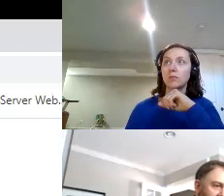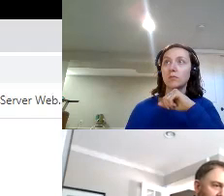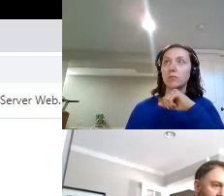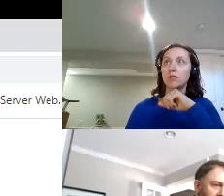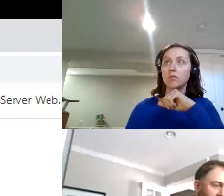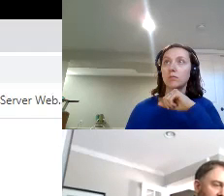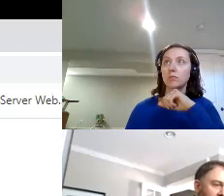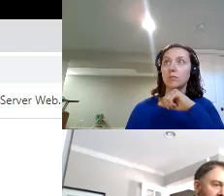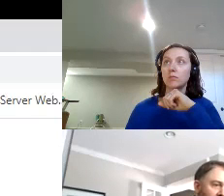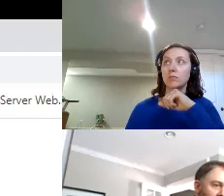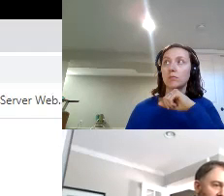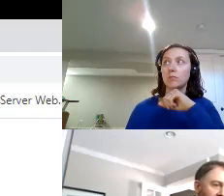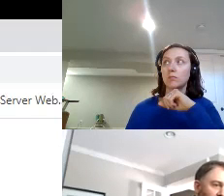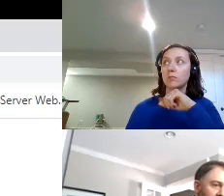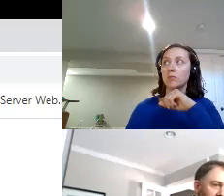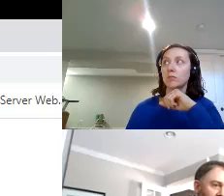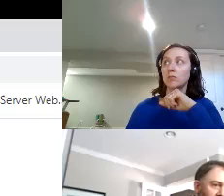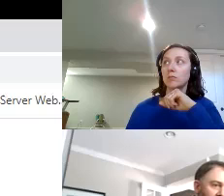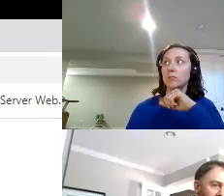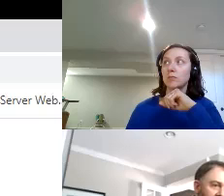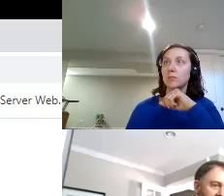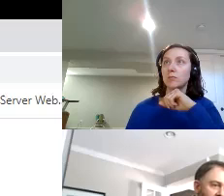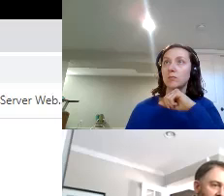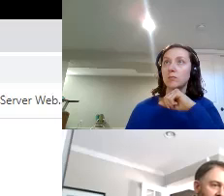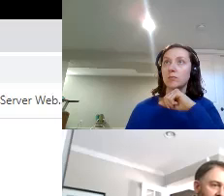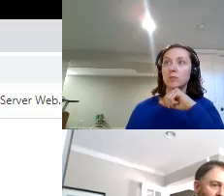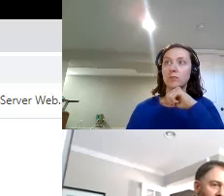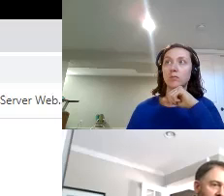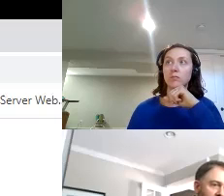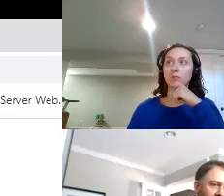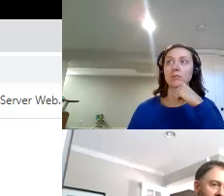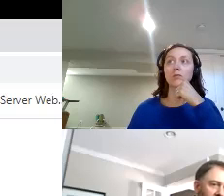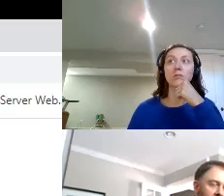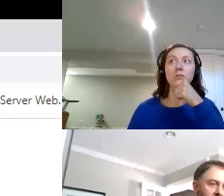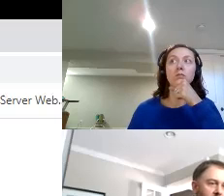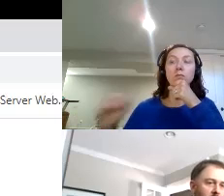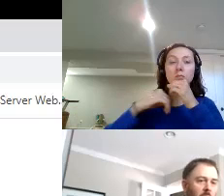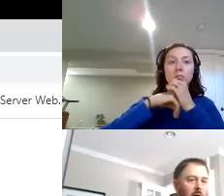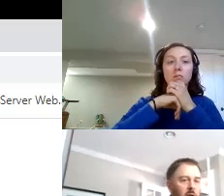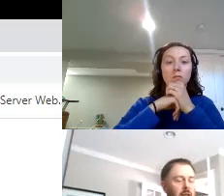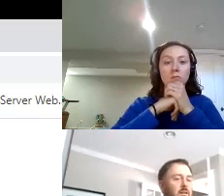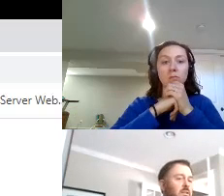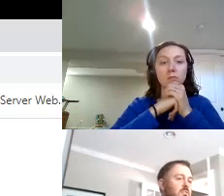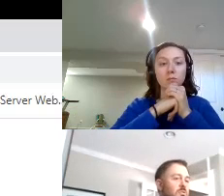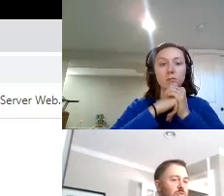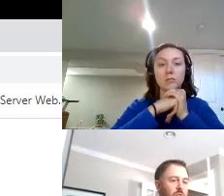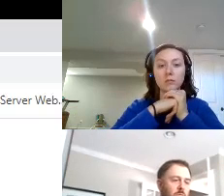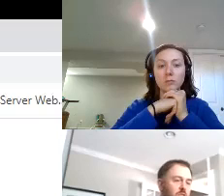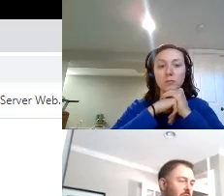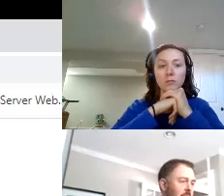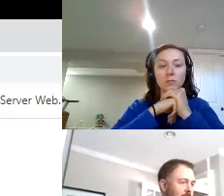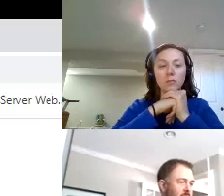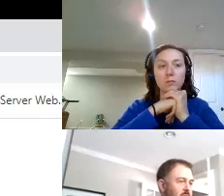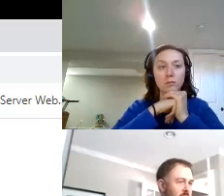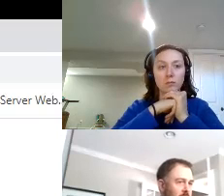protective factors, which is behavioral health, economic stability and support, and connectedness and social norms.